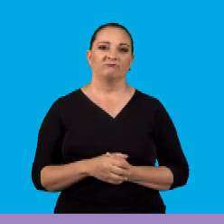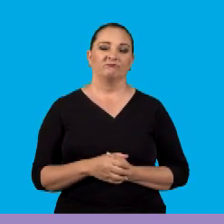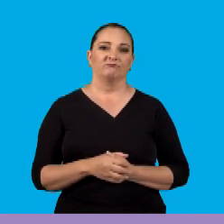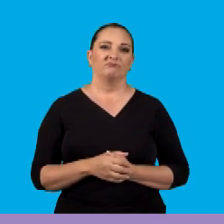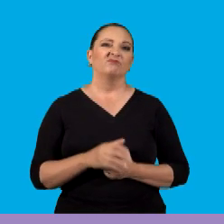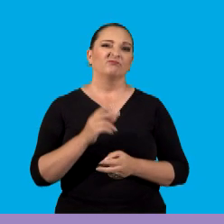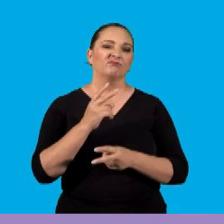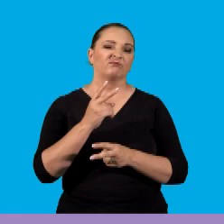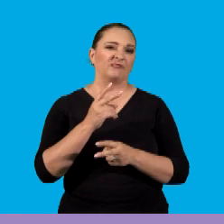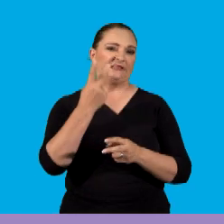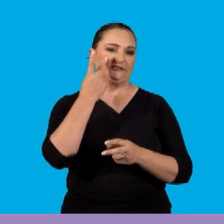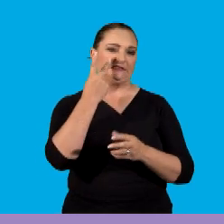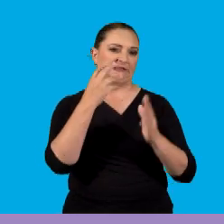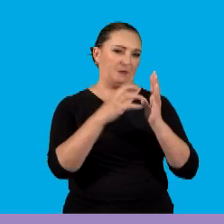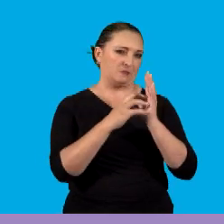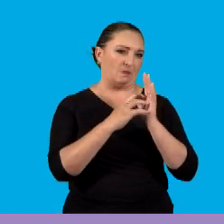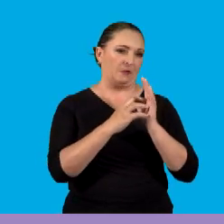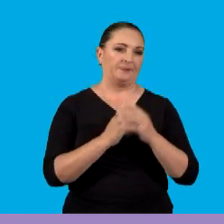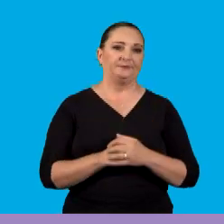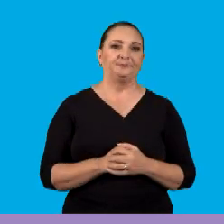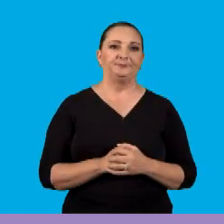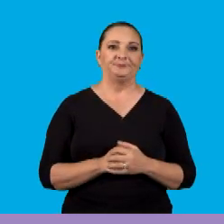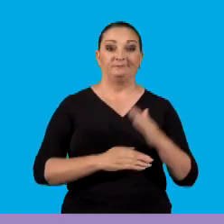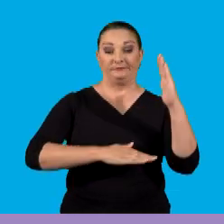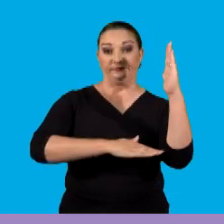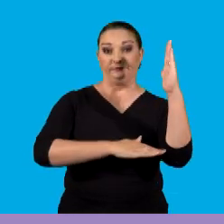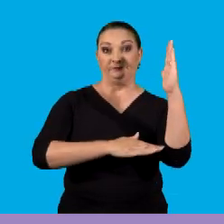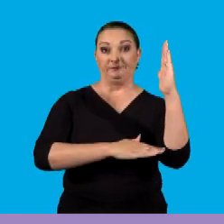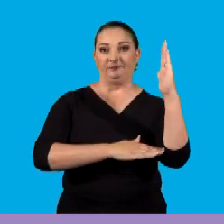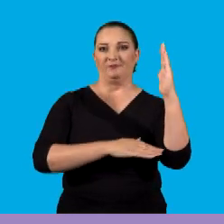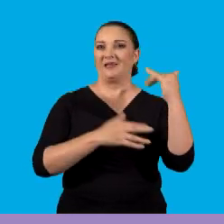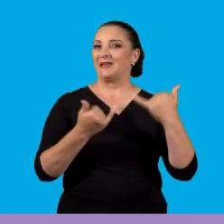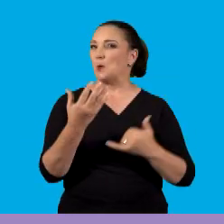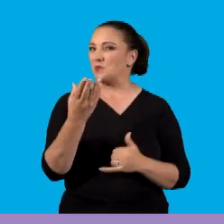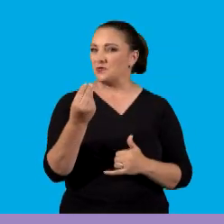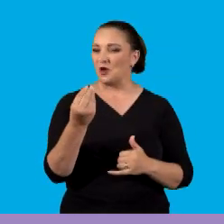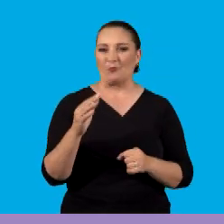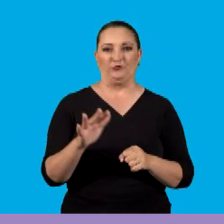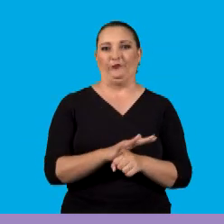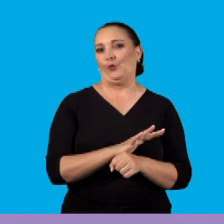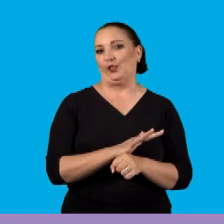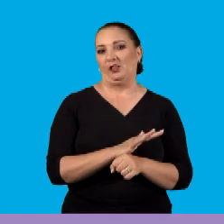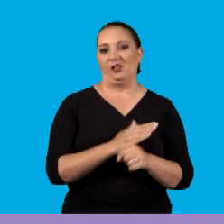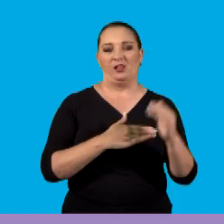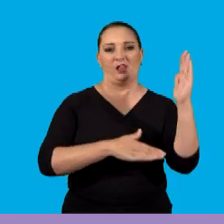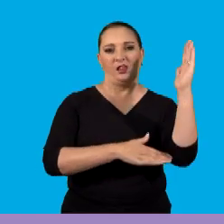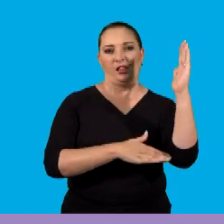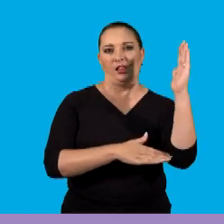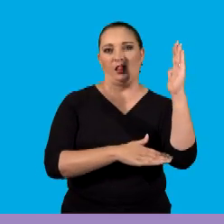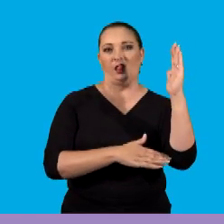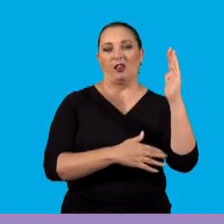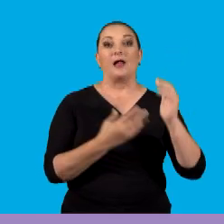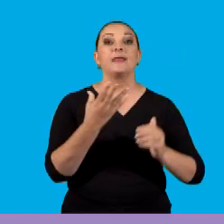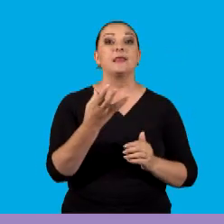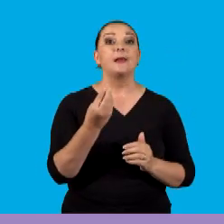Let's look at this particular graph here. Now, this data only consists of whole numbers. When we are looking at our